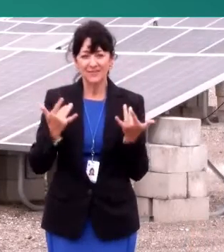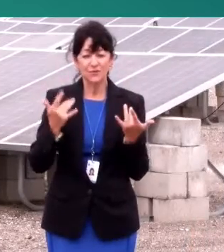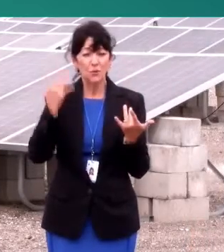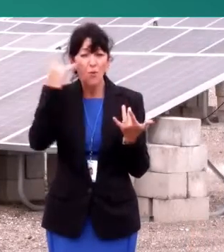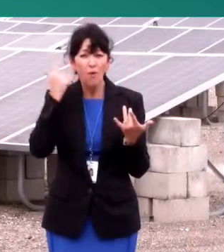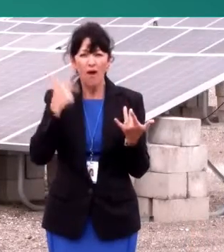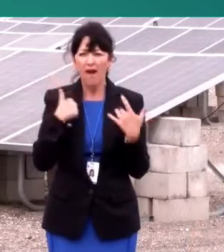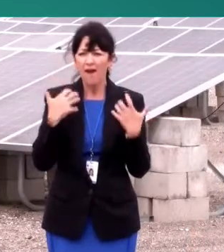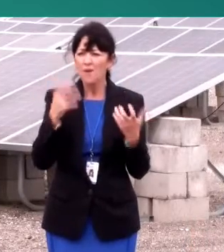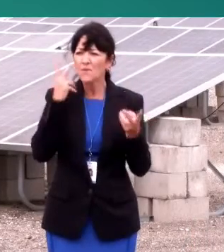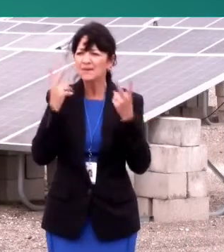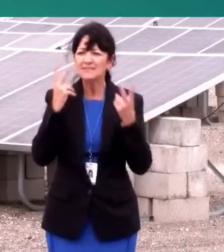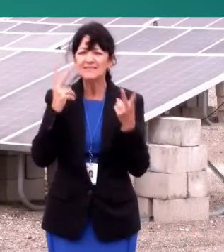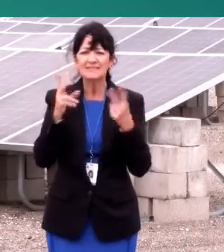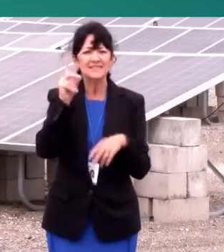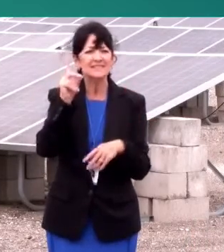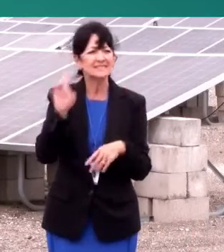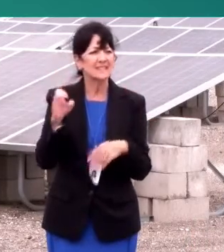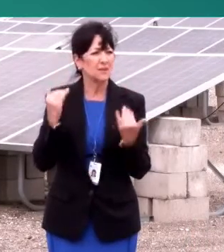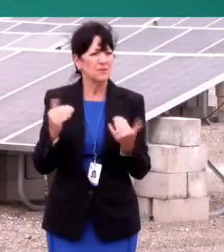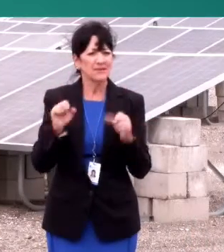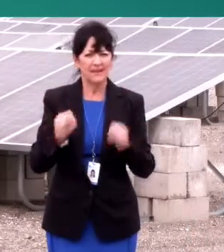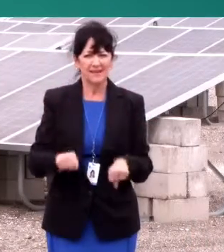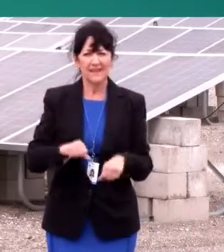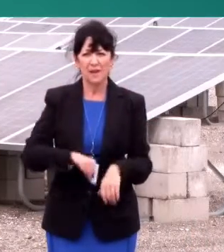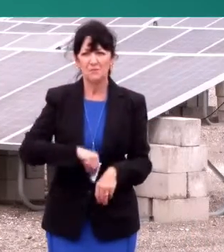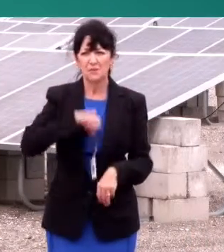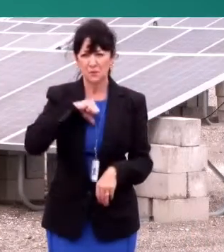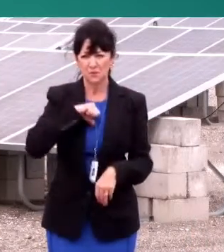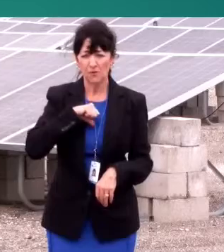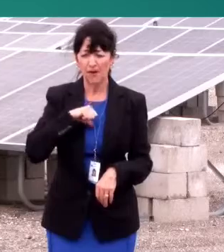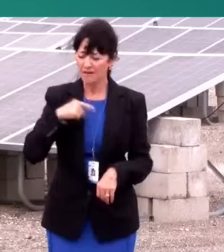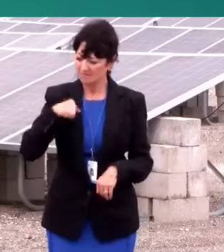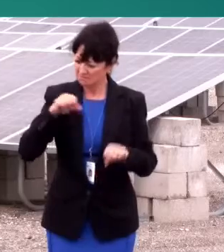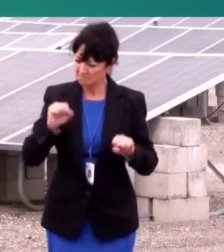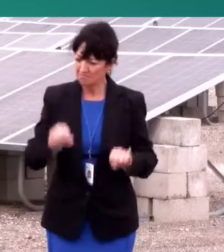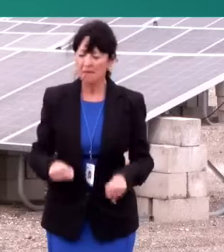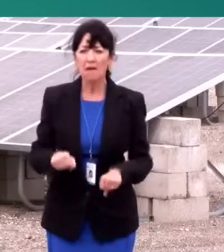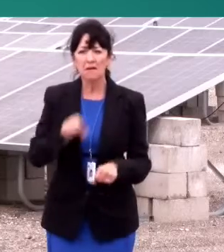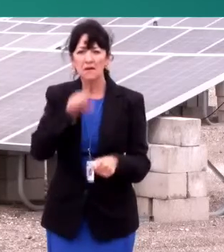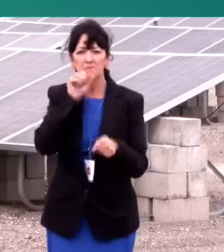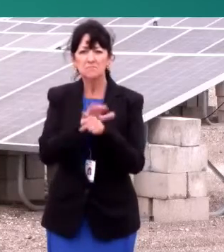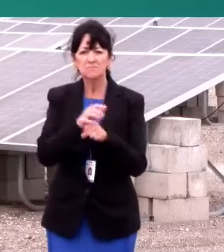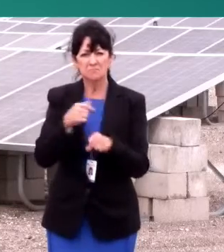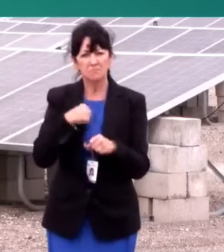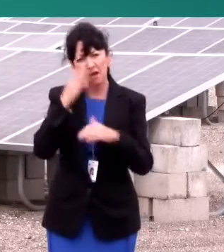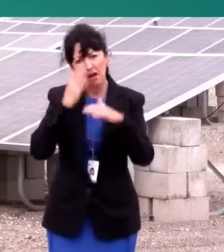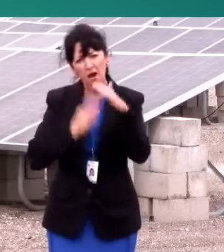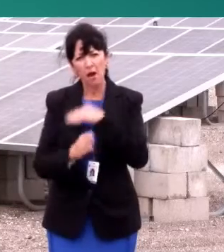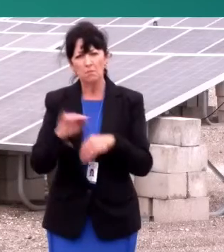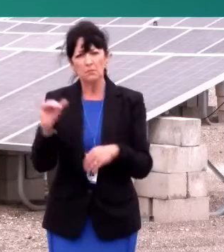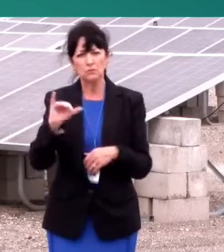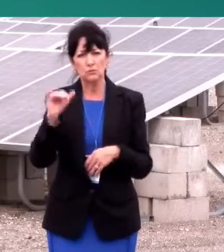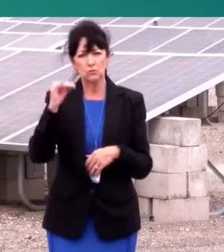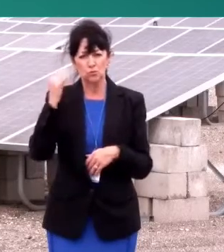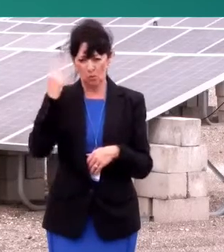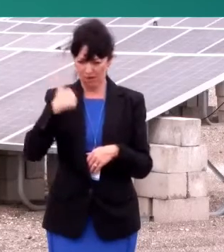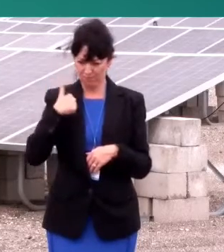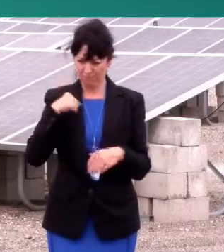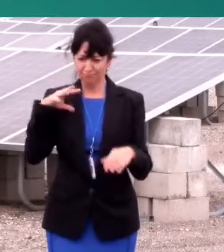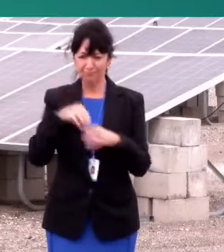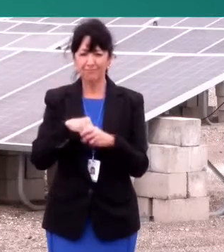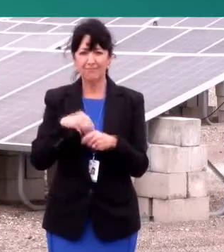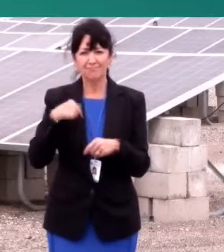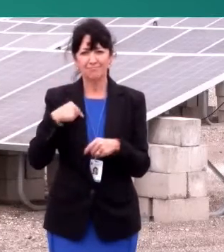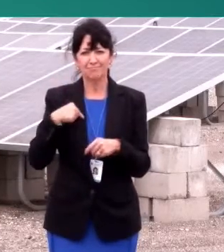Delawareans can be proud of. I can attest that not only are we up for the challenge, but also humbled by the opportunity. We have a